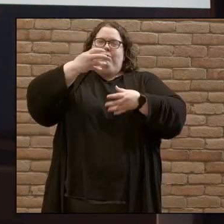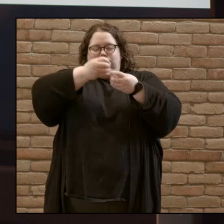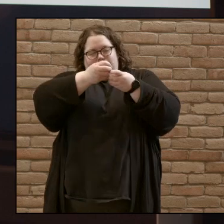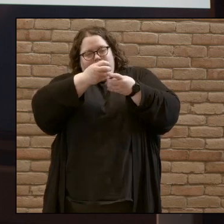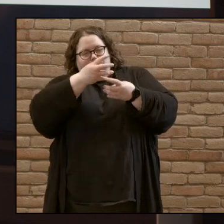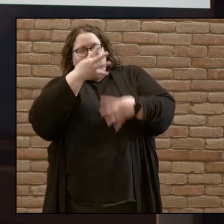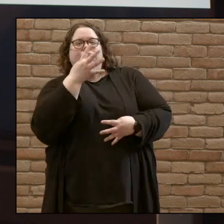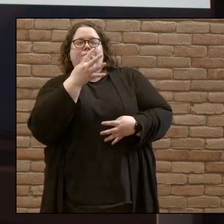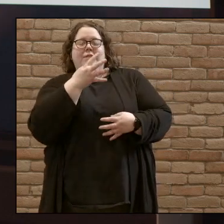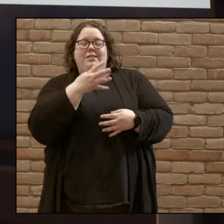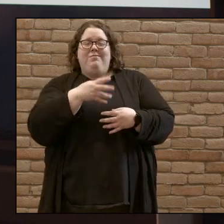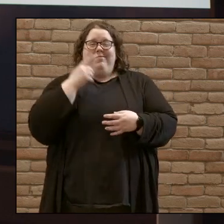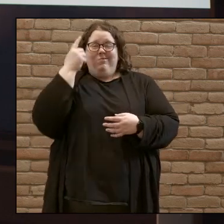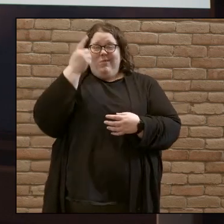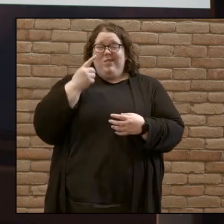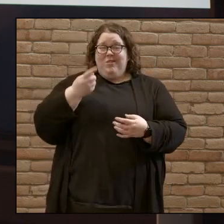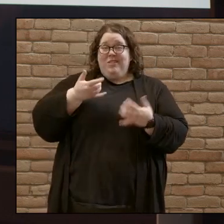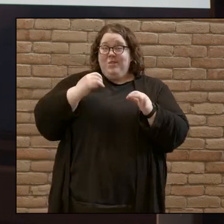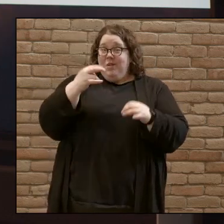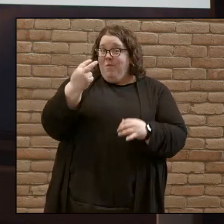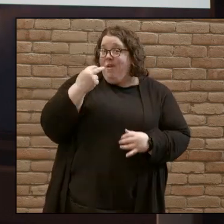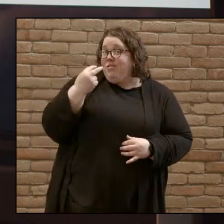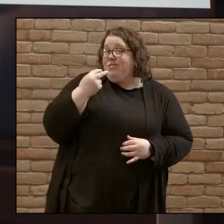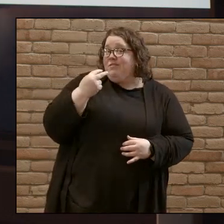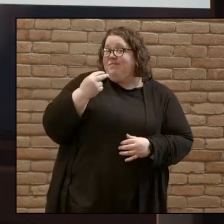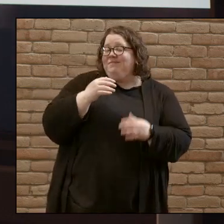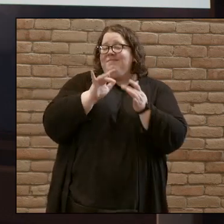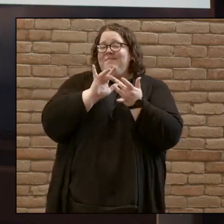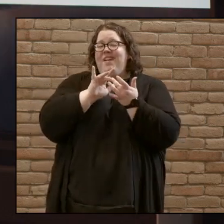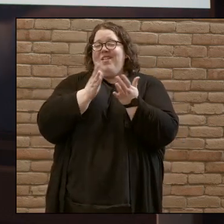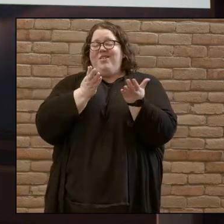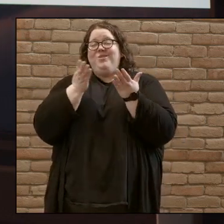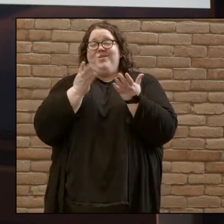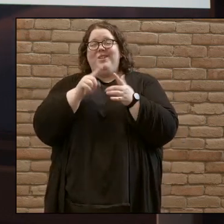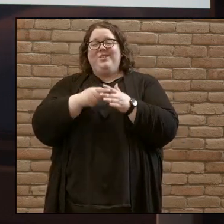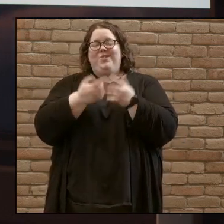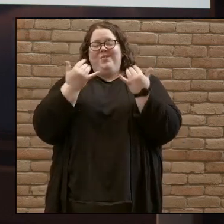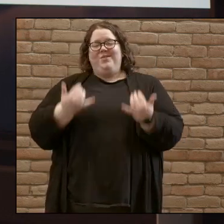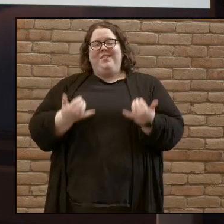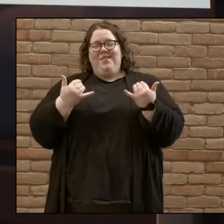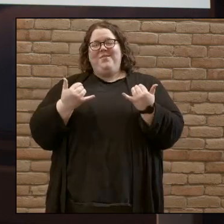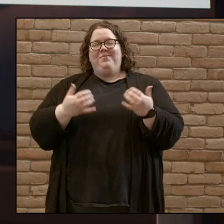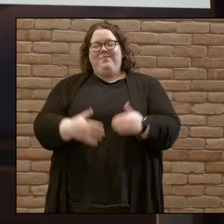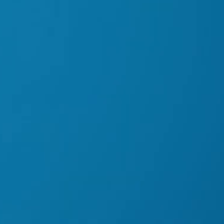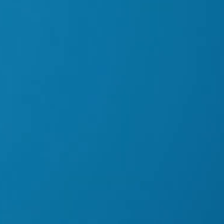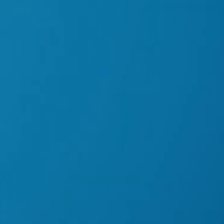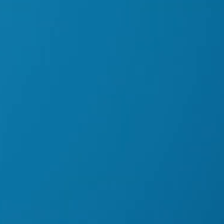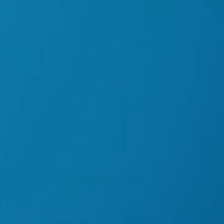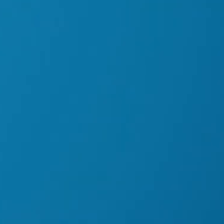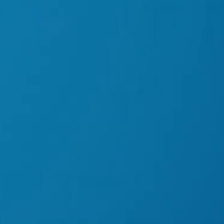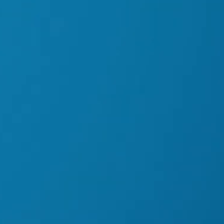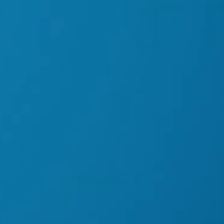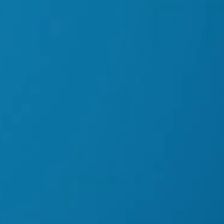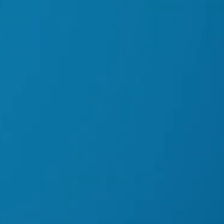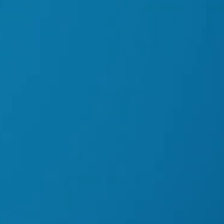of wondering, are you still watching? Our online service starts right now.